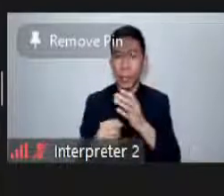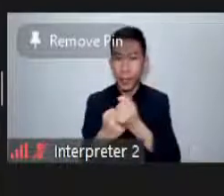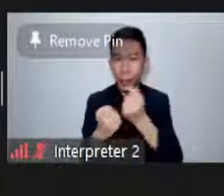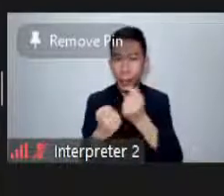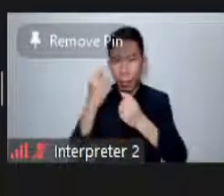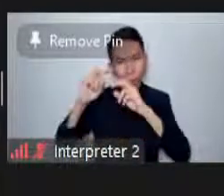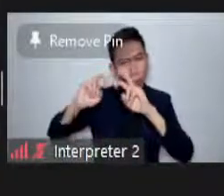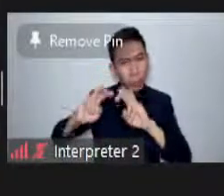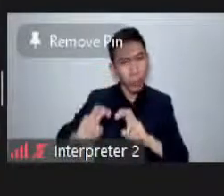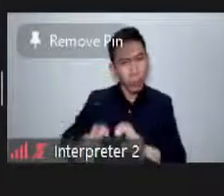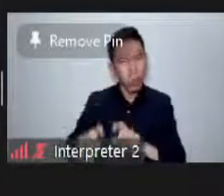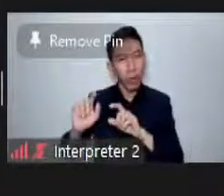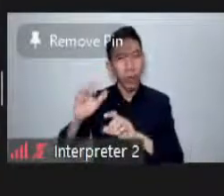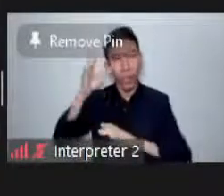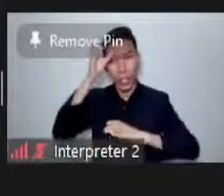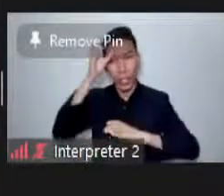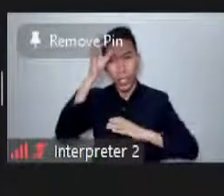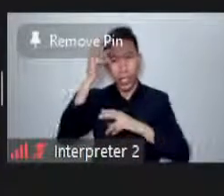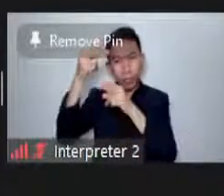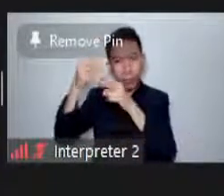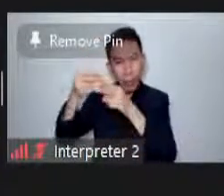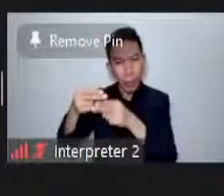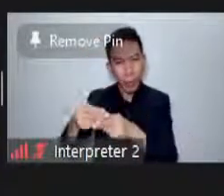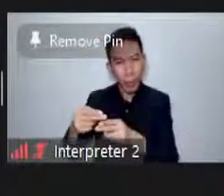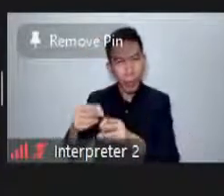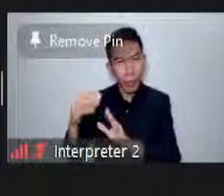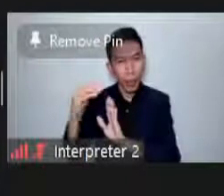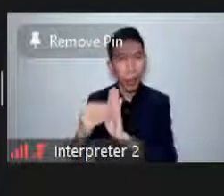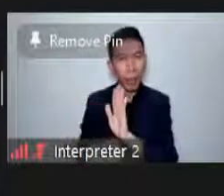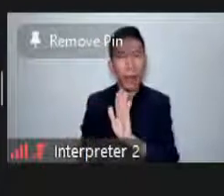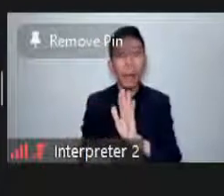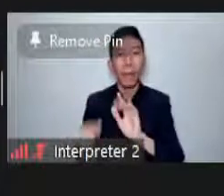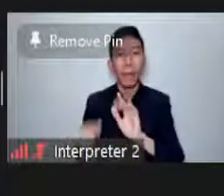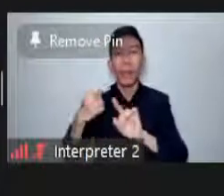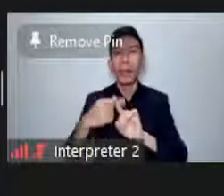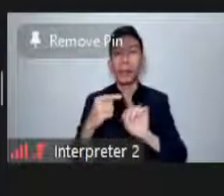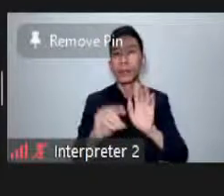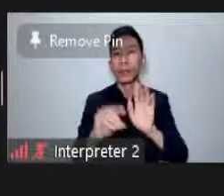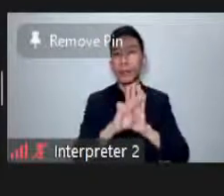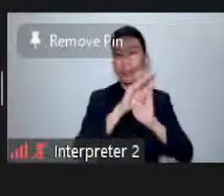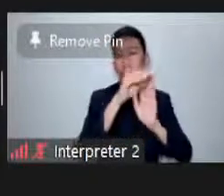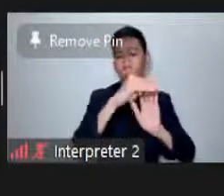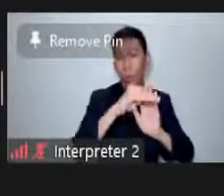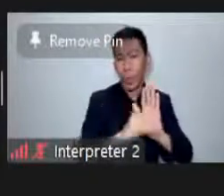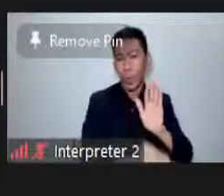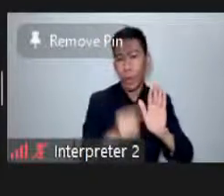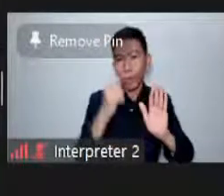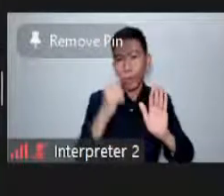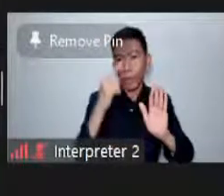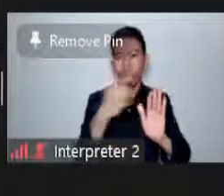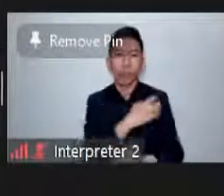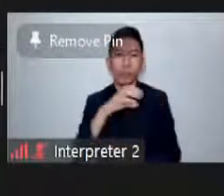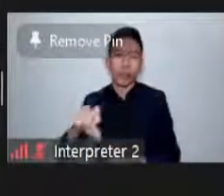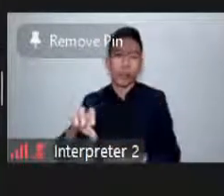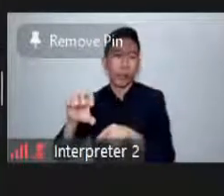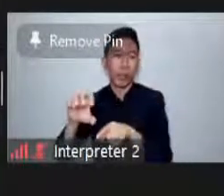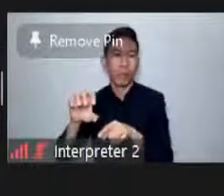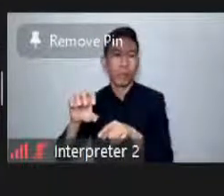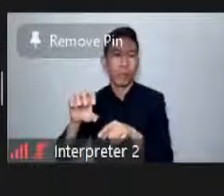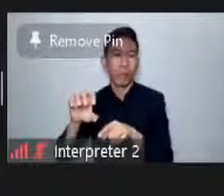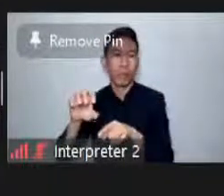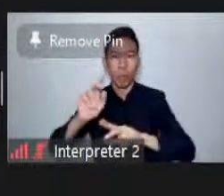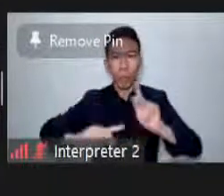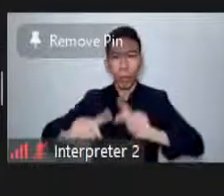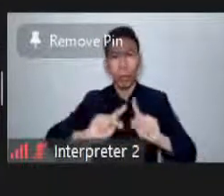Registries and the development of guidelines for strengthening of population-based and hospital-based cancer registries.